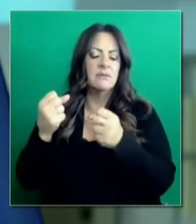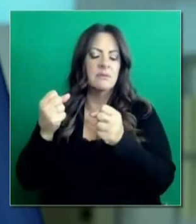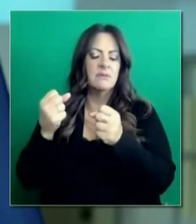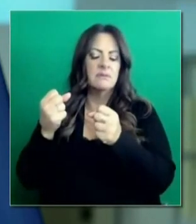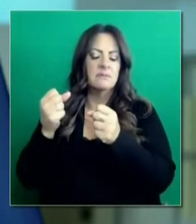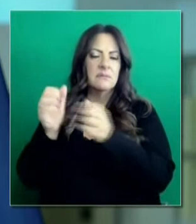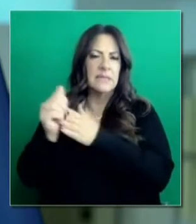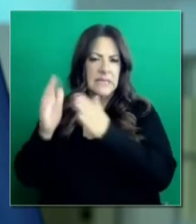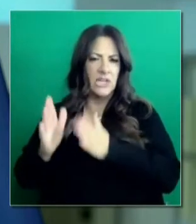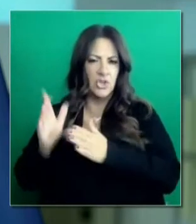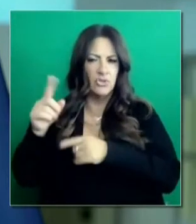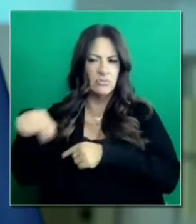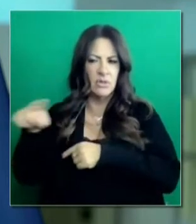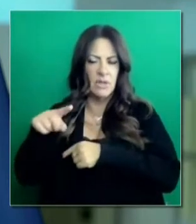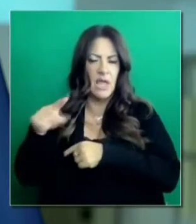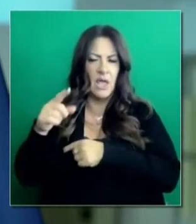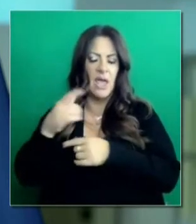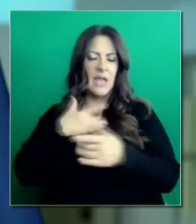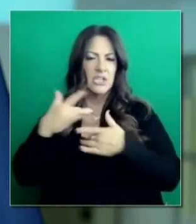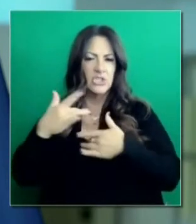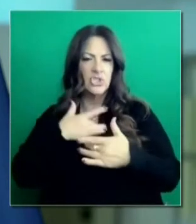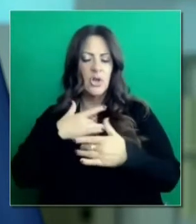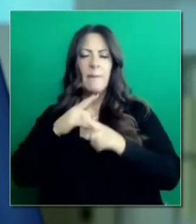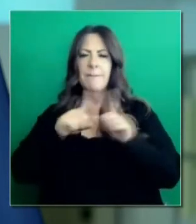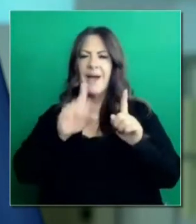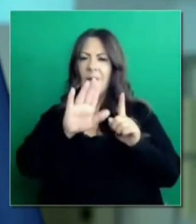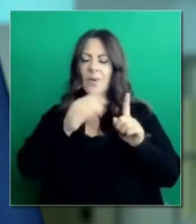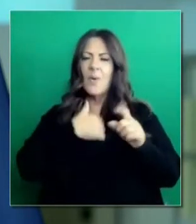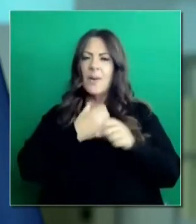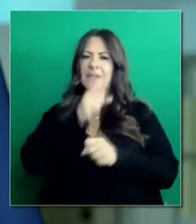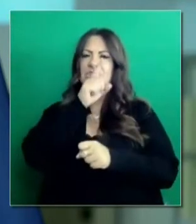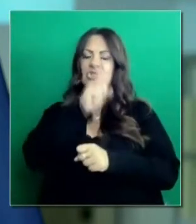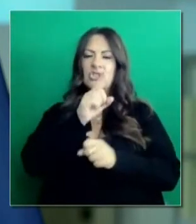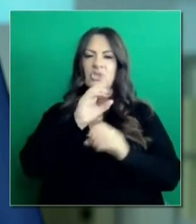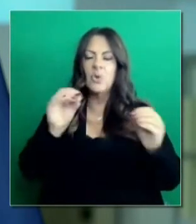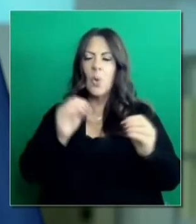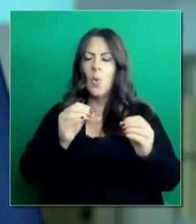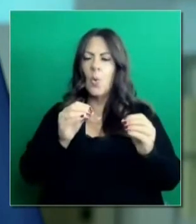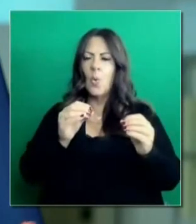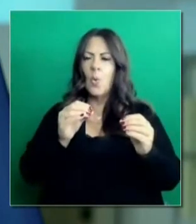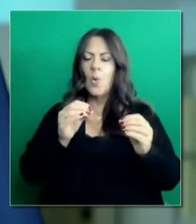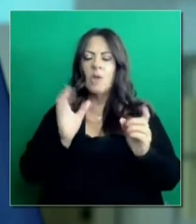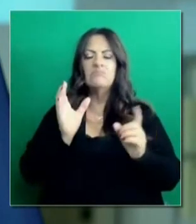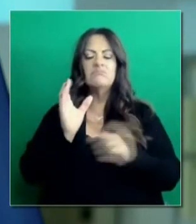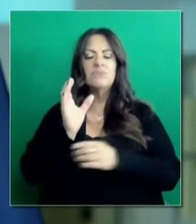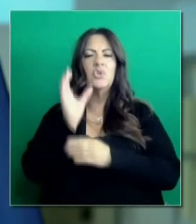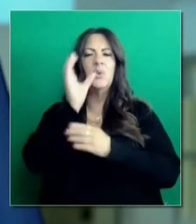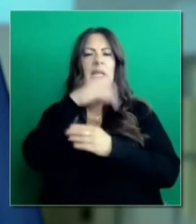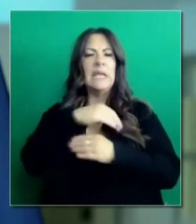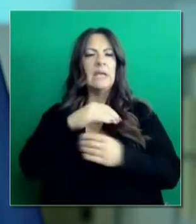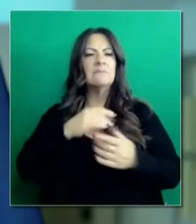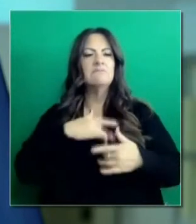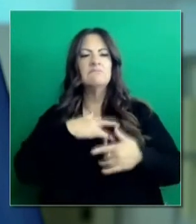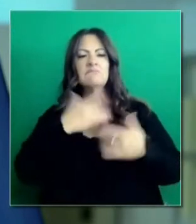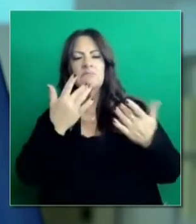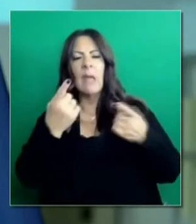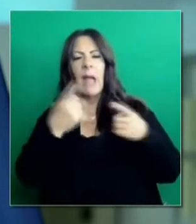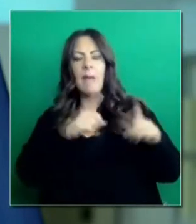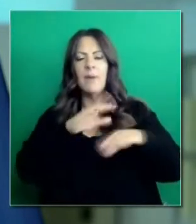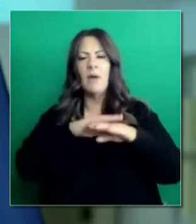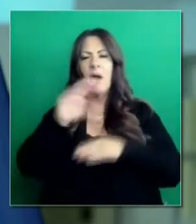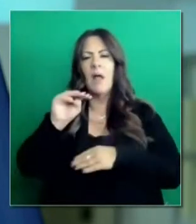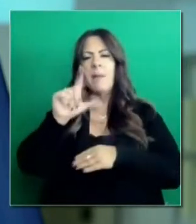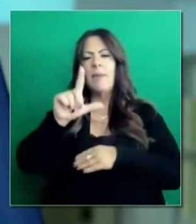before we do that, let's make sure there were no anomalies related to MLK Day and some of the reporting over that holiday